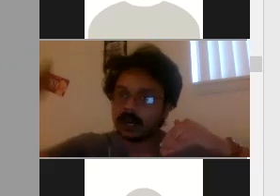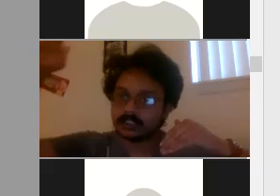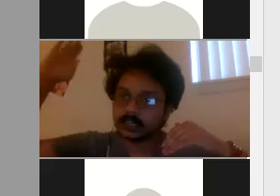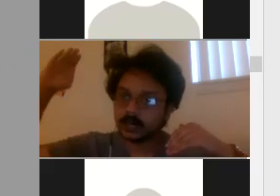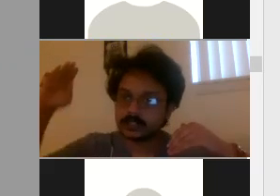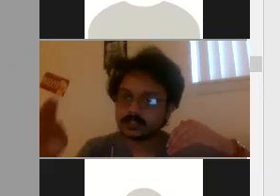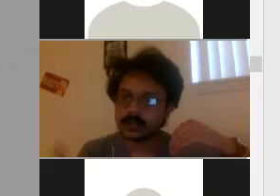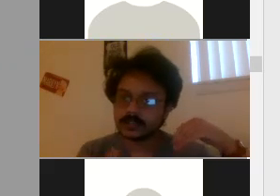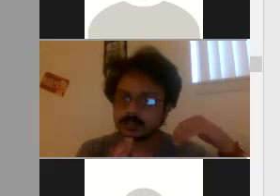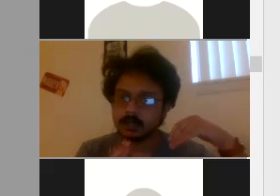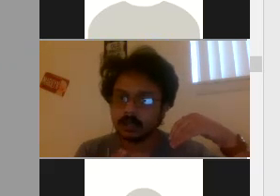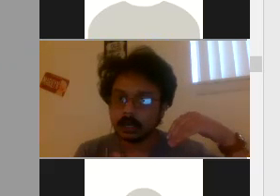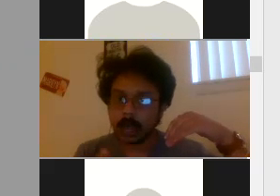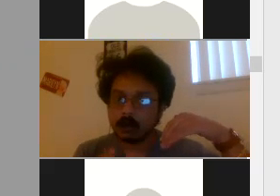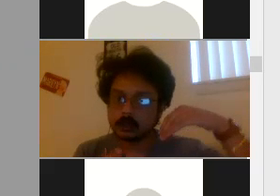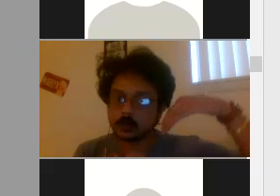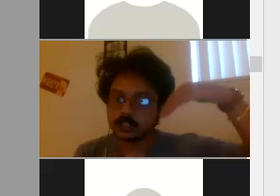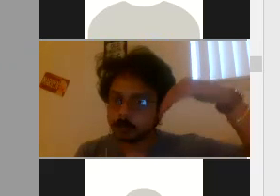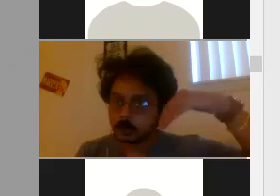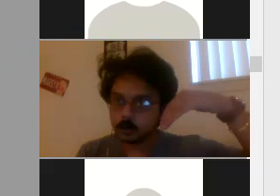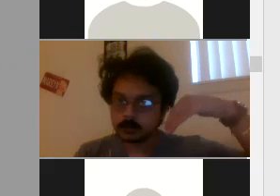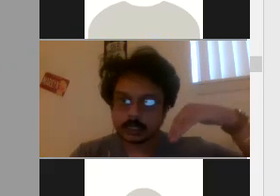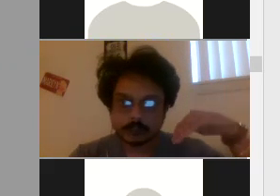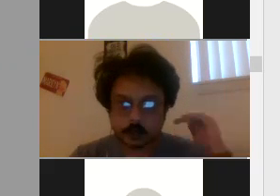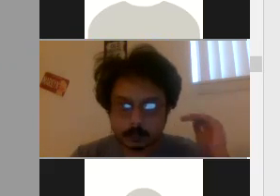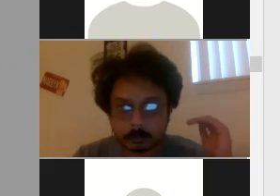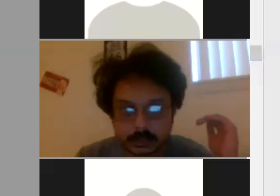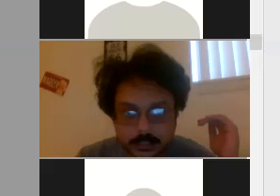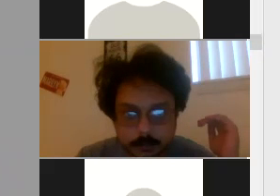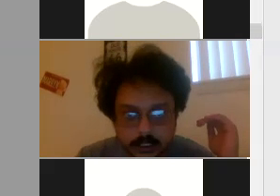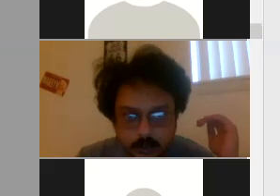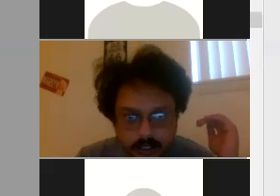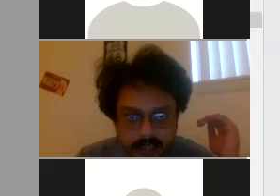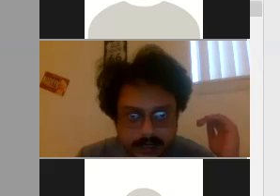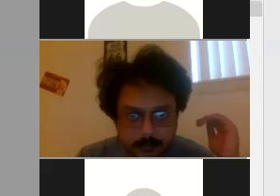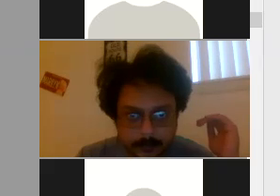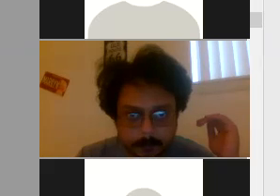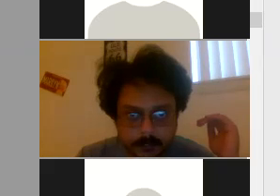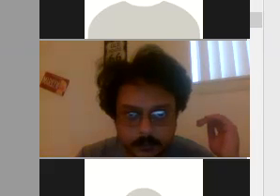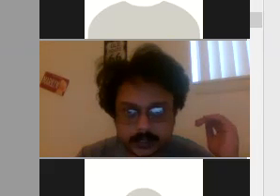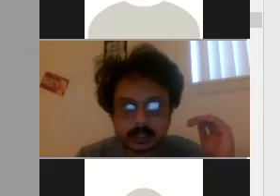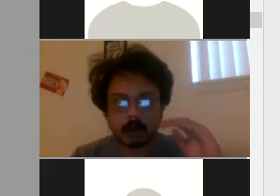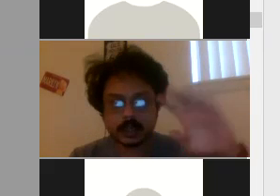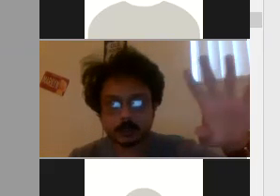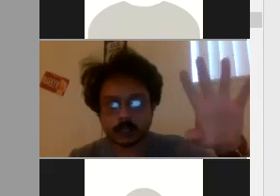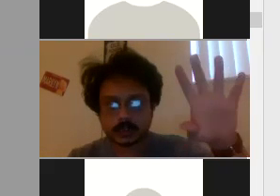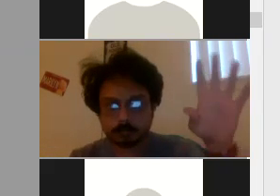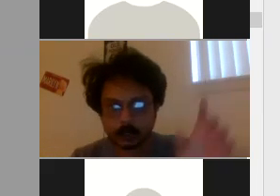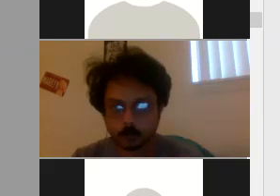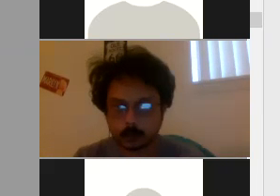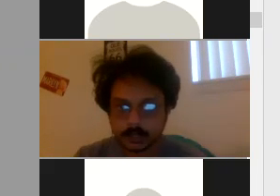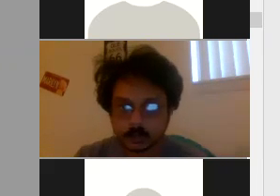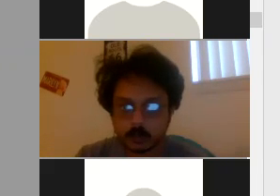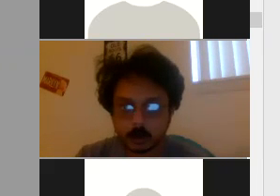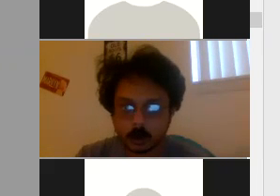terms of larger and larger sizes. Our equation big O, if you remember this particular diagram here, right? Our equation